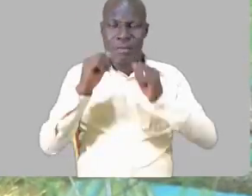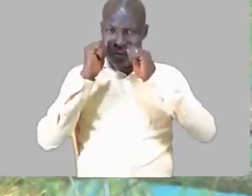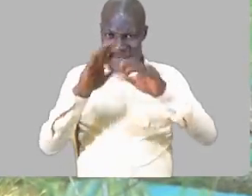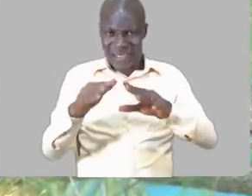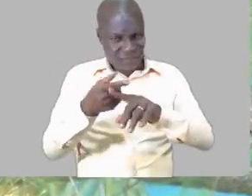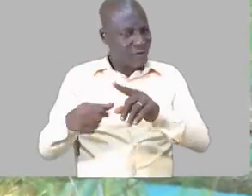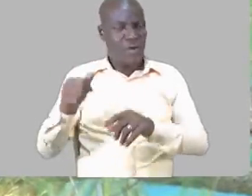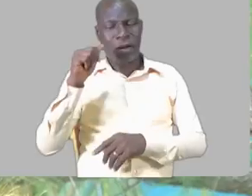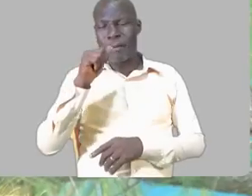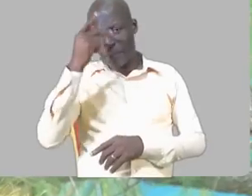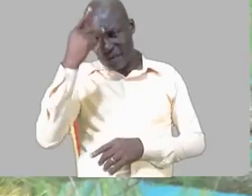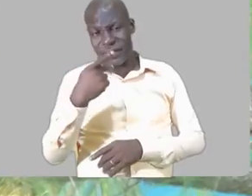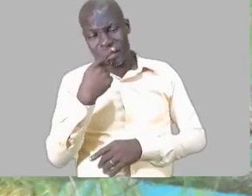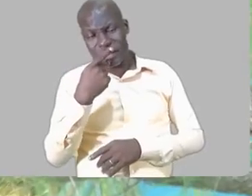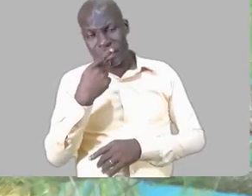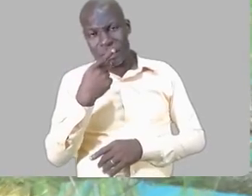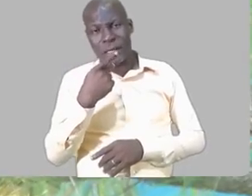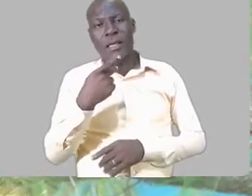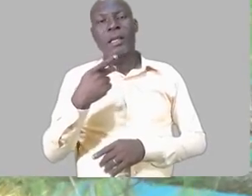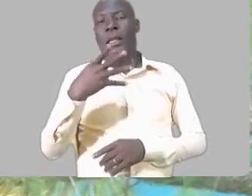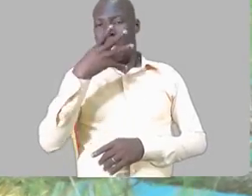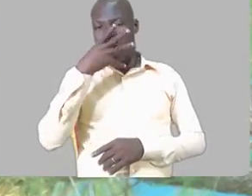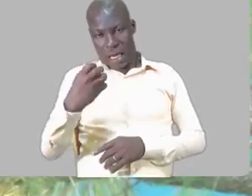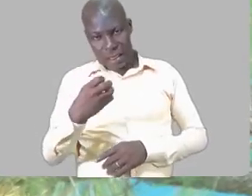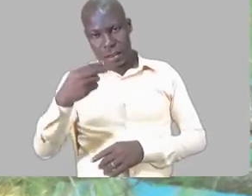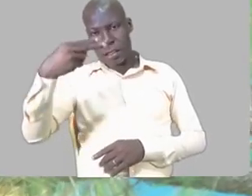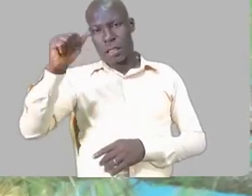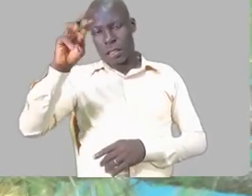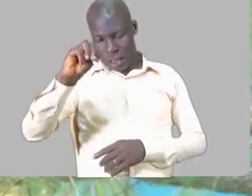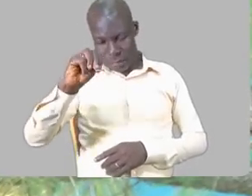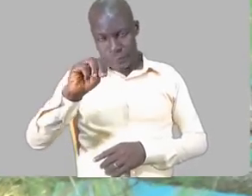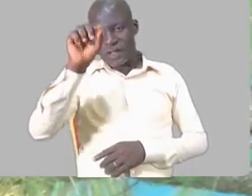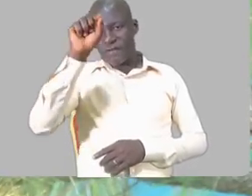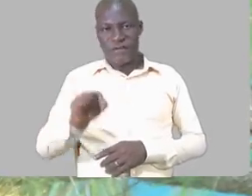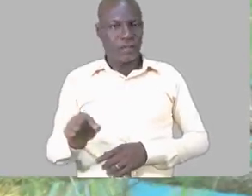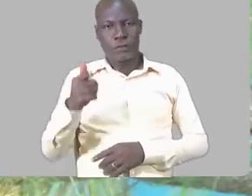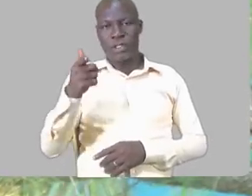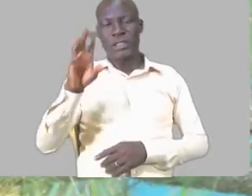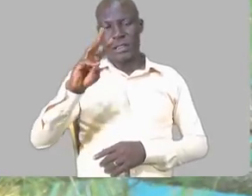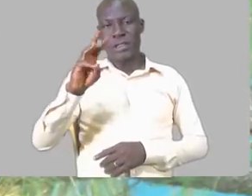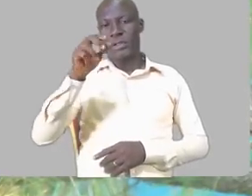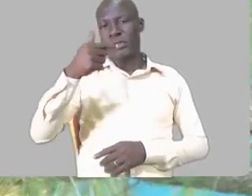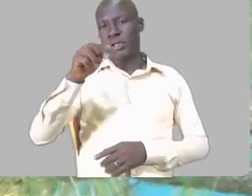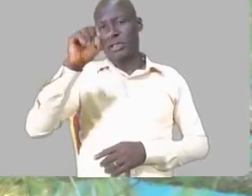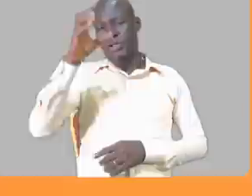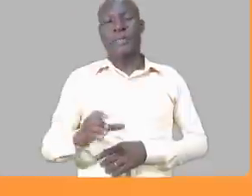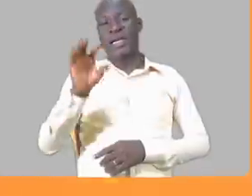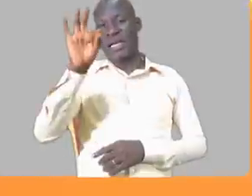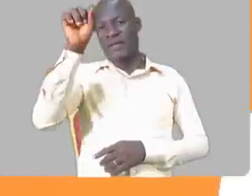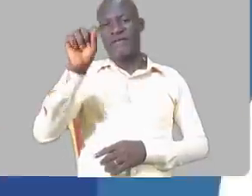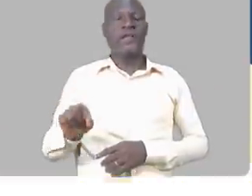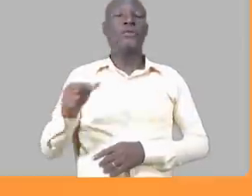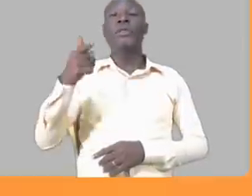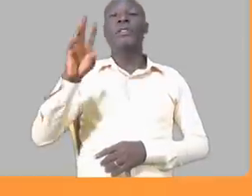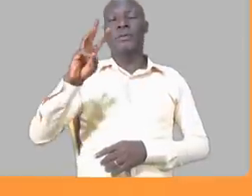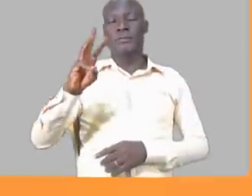enhira odome ham na tie de twato verse 26 Genesis chapter 9 and he